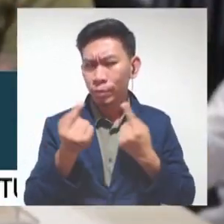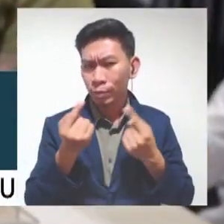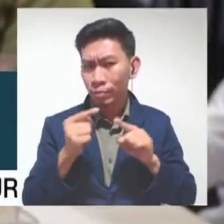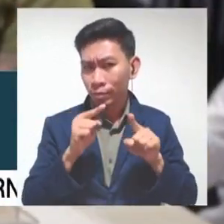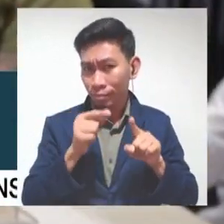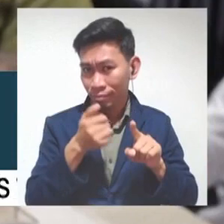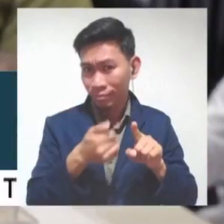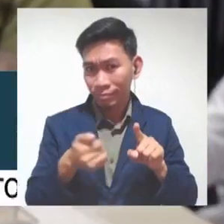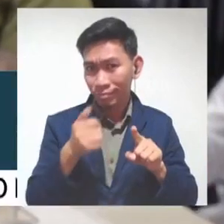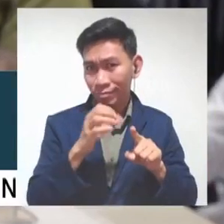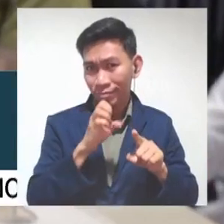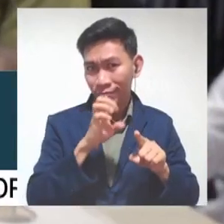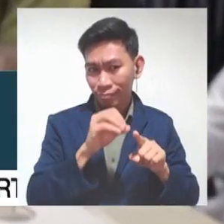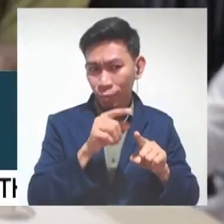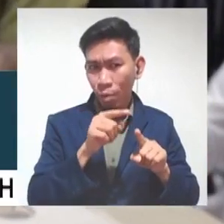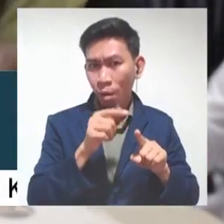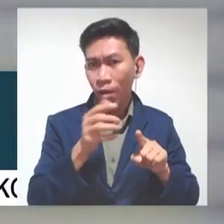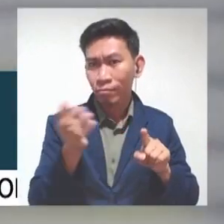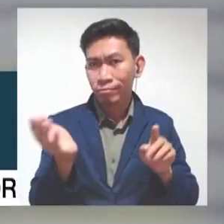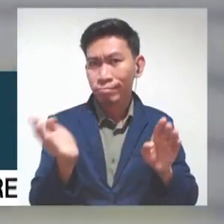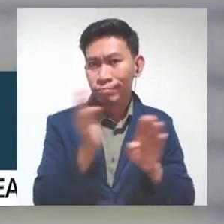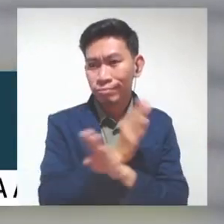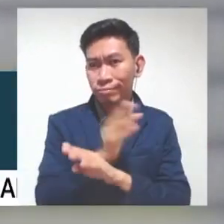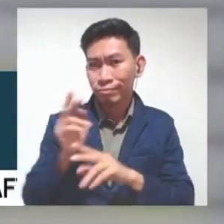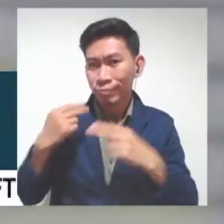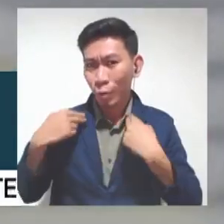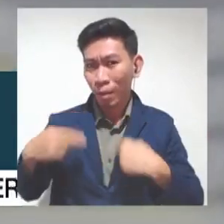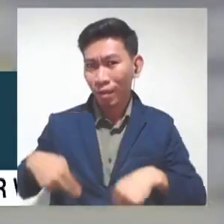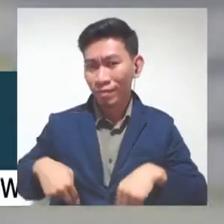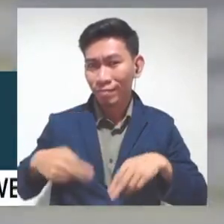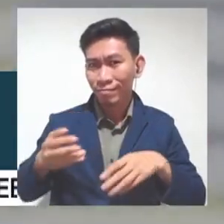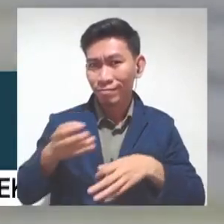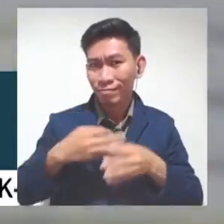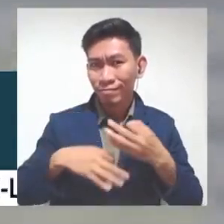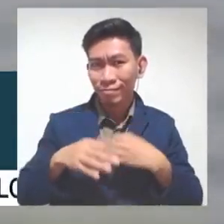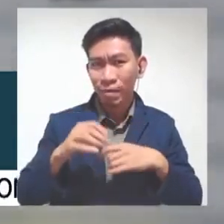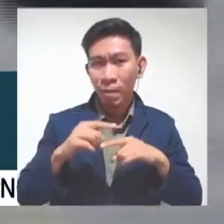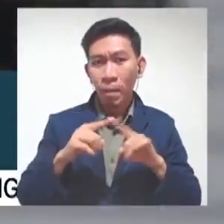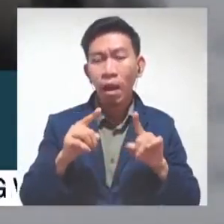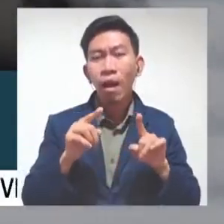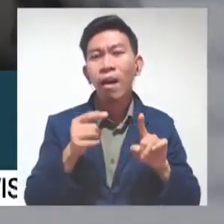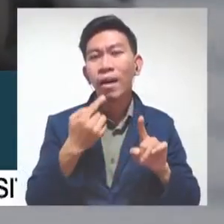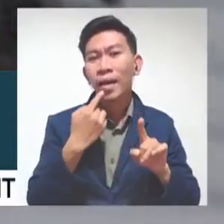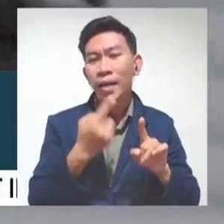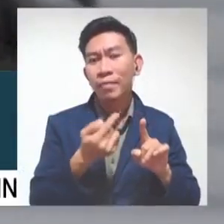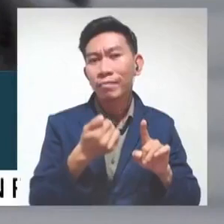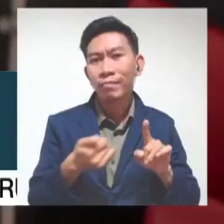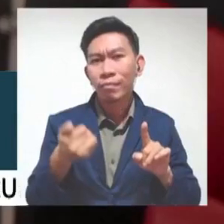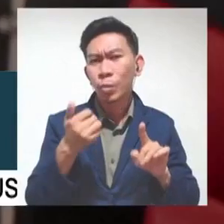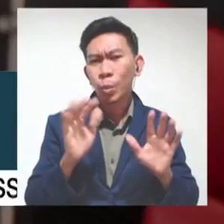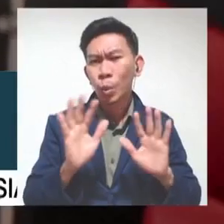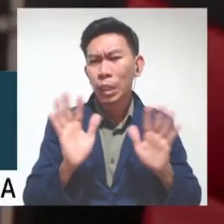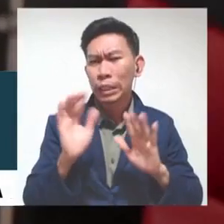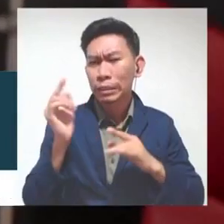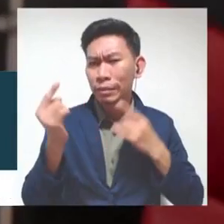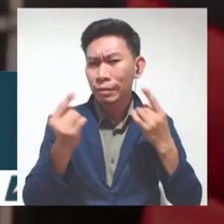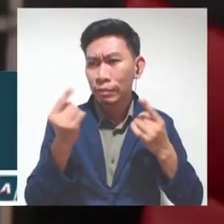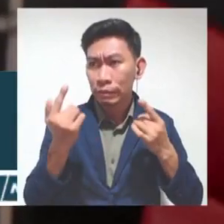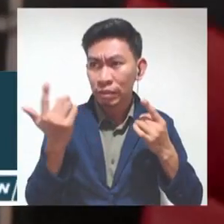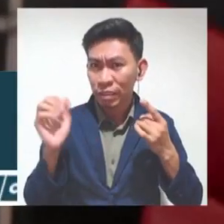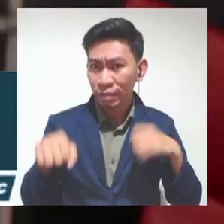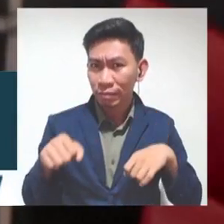work. But Zoldrowski says human chief executives need not worry about being replaced. There is no